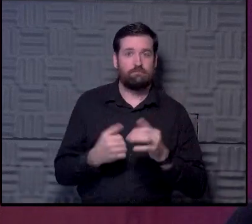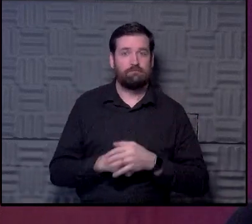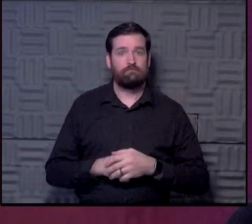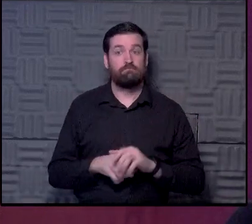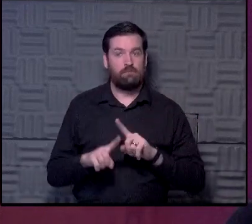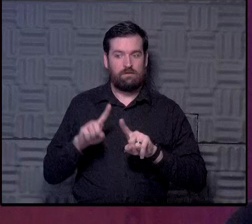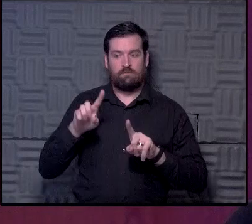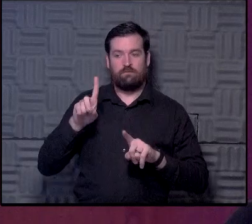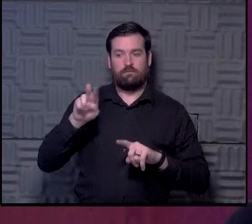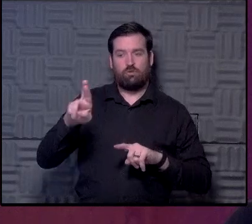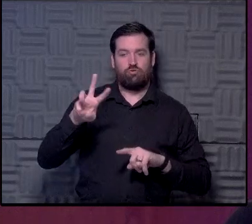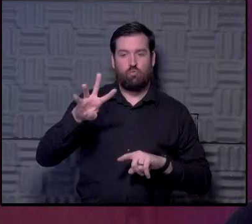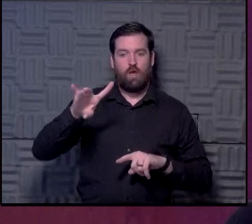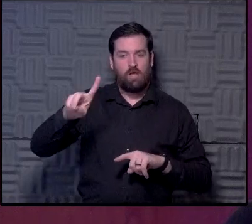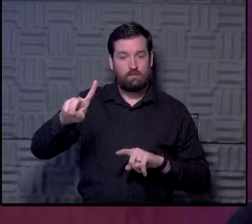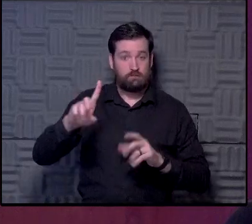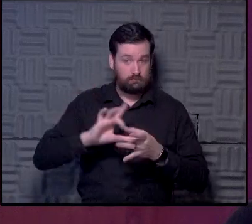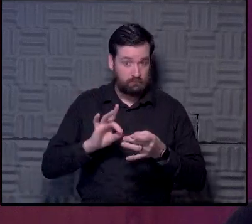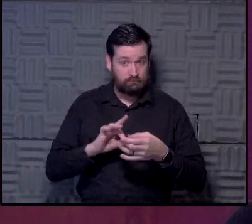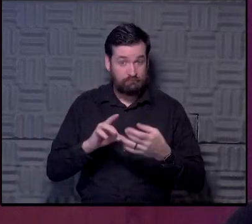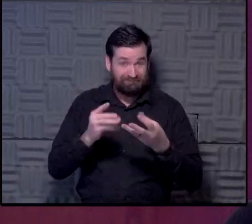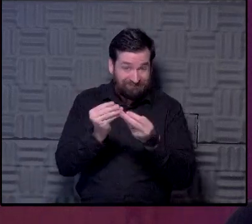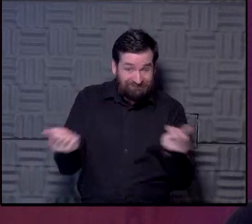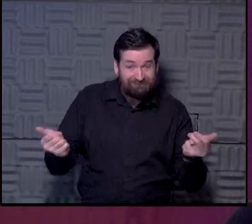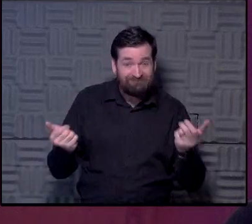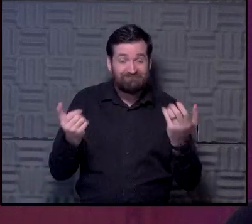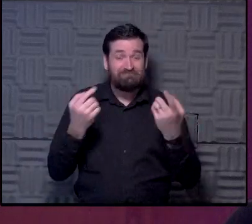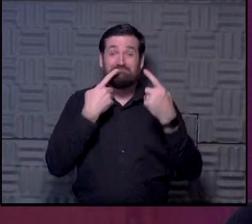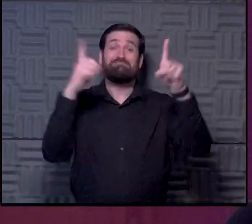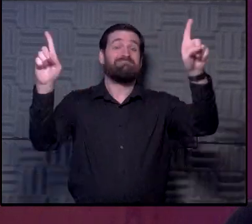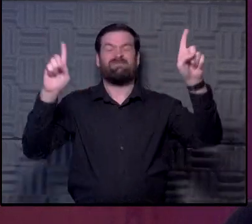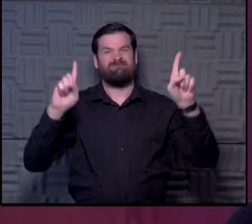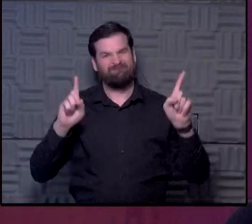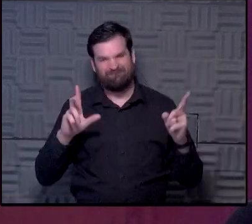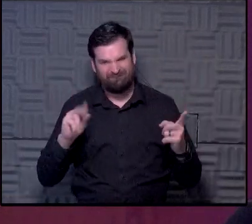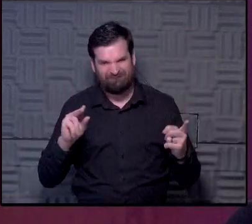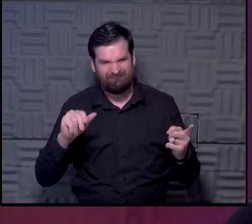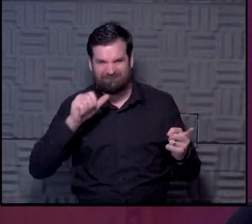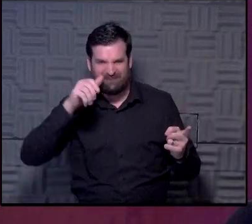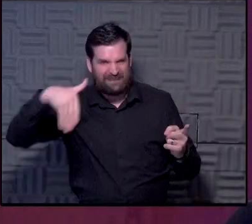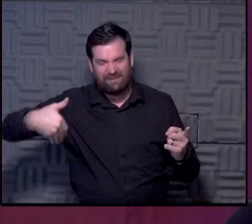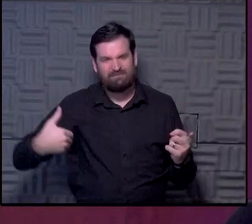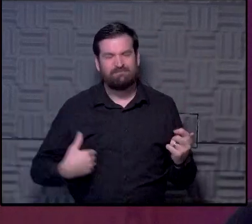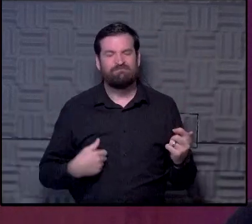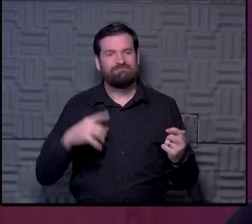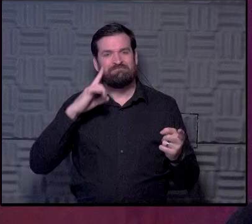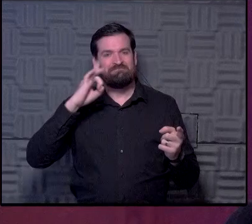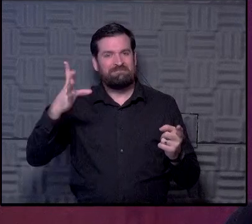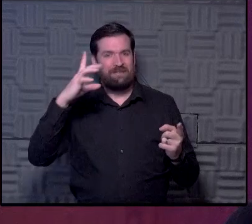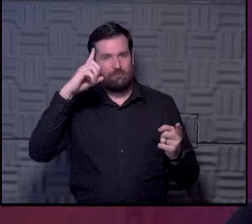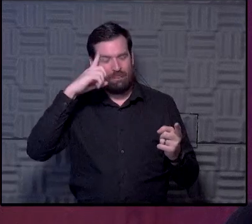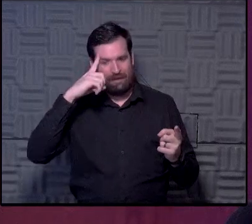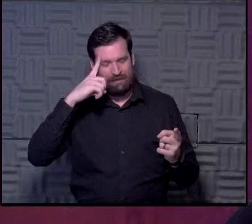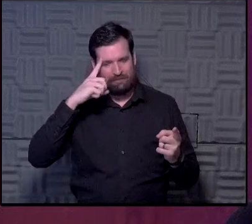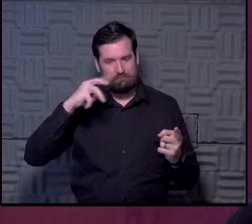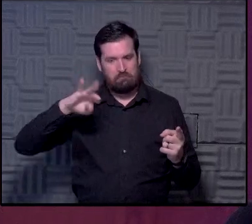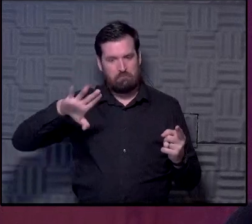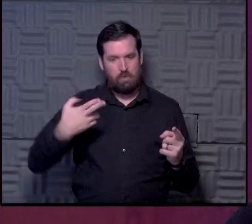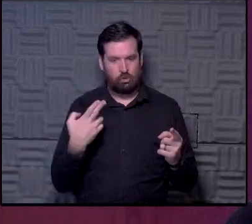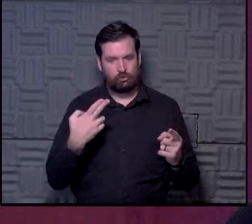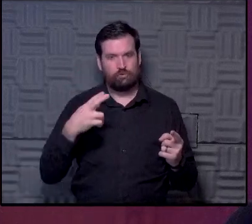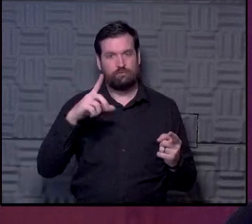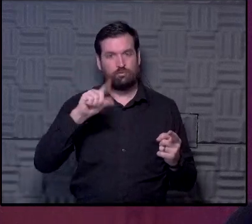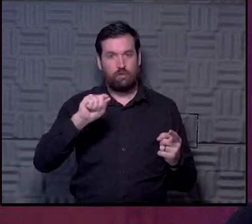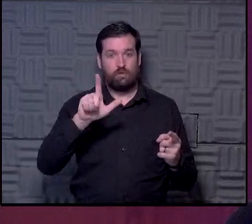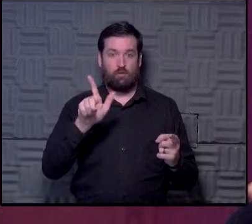think, as Dr. Wild said, we're definitely not out of the woods. I hate to think about, so to speak, the March 2021, which will